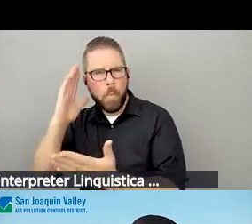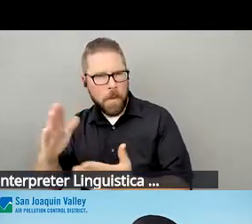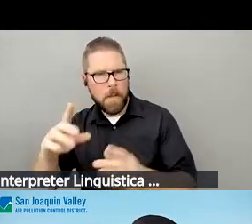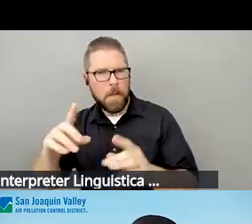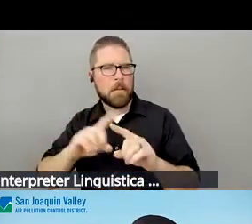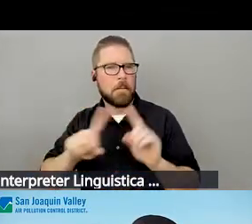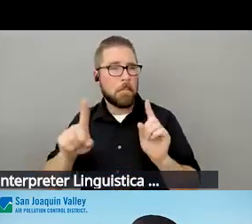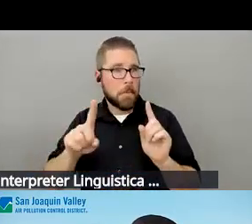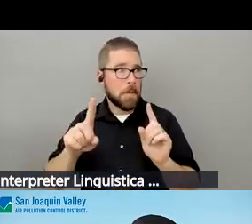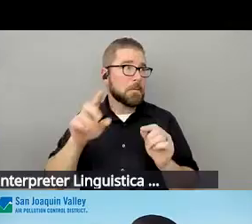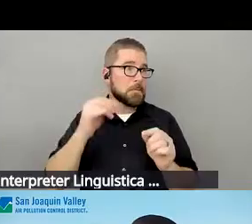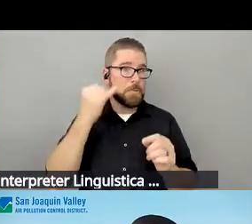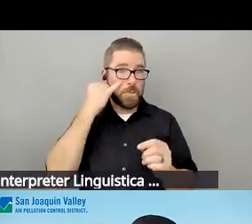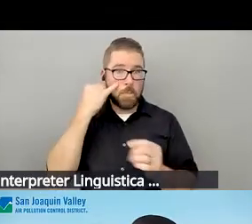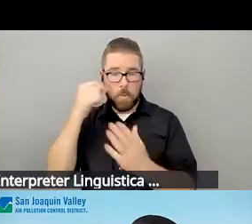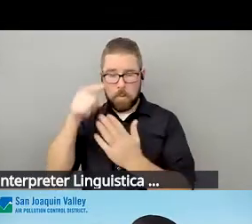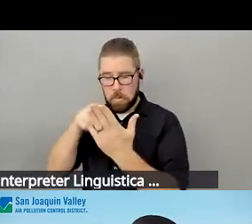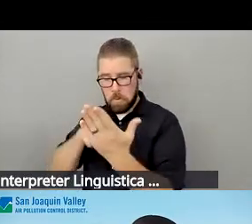well.